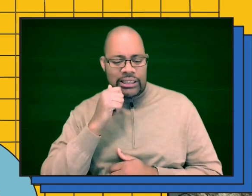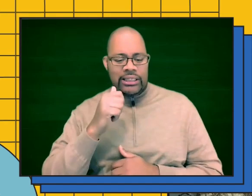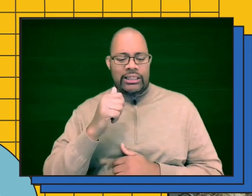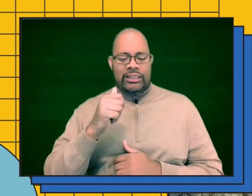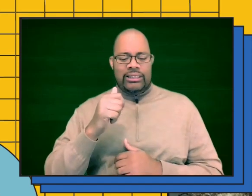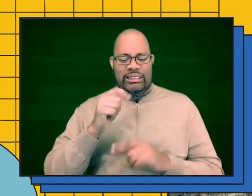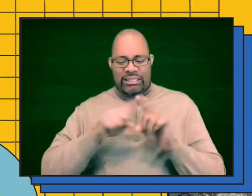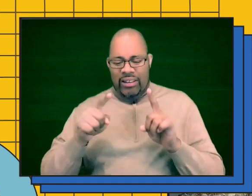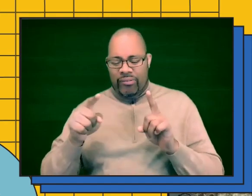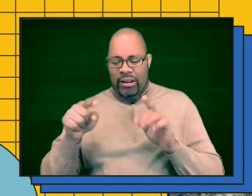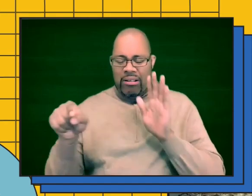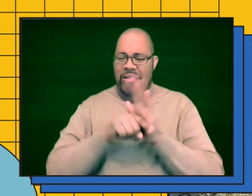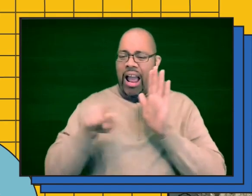sexist,